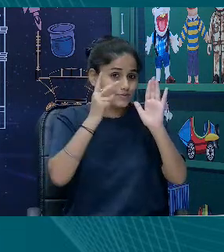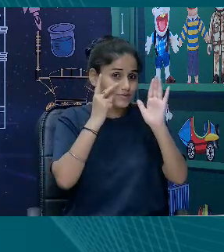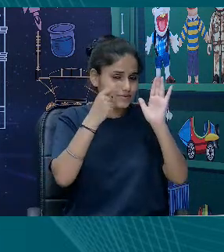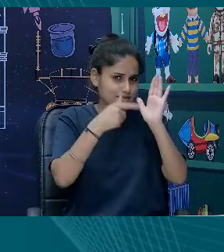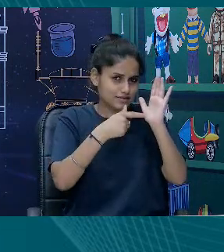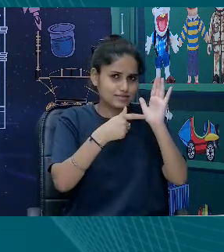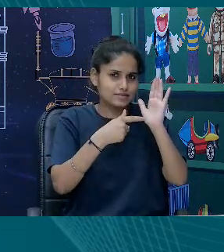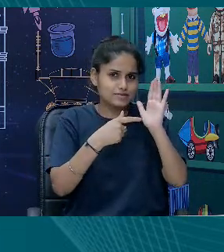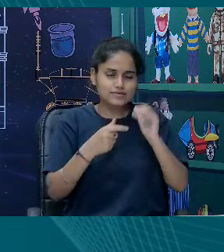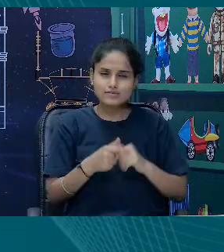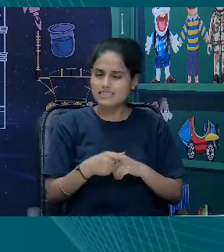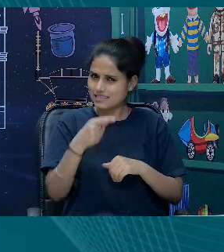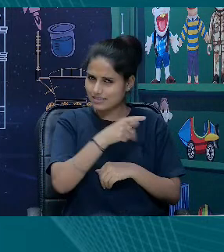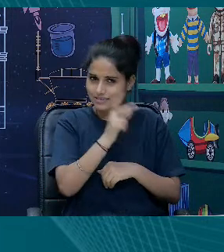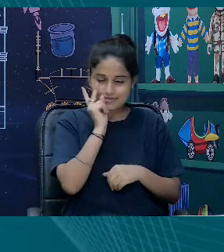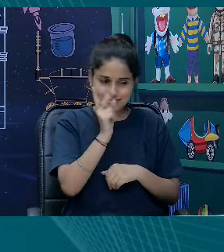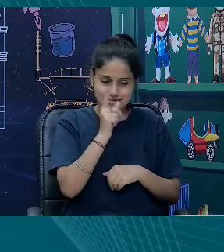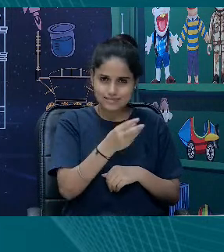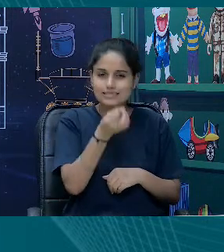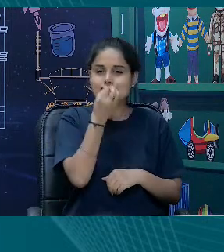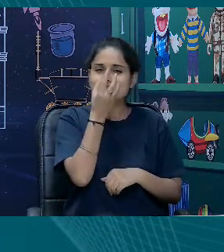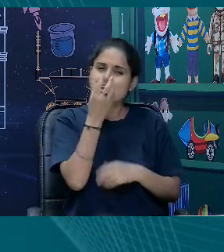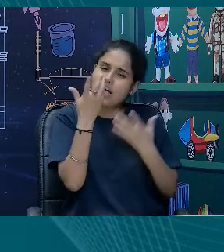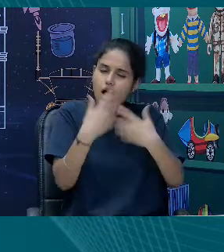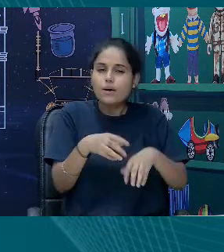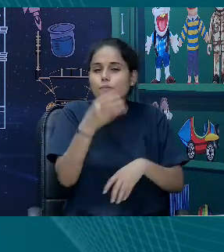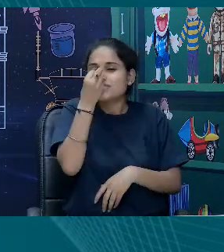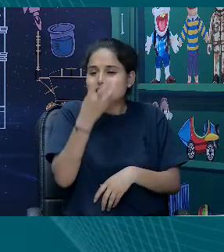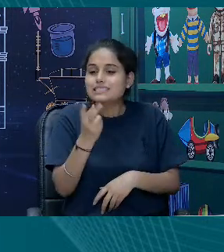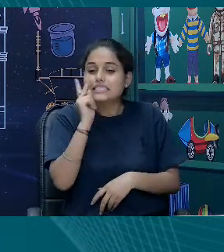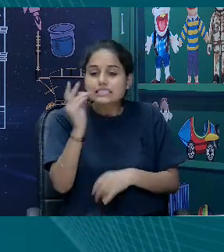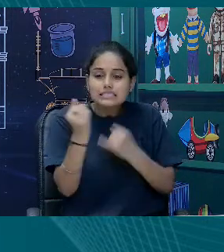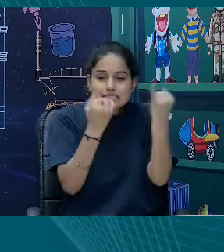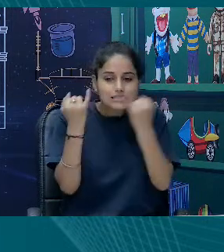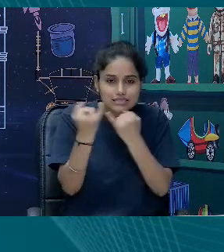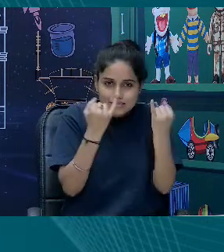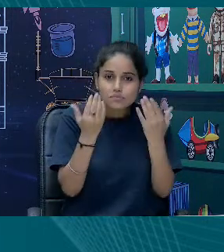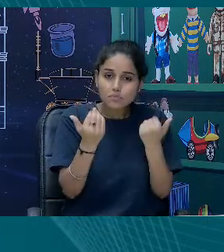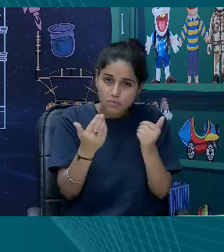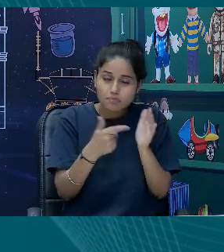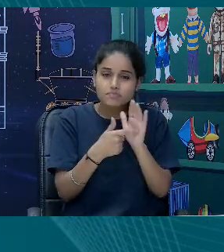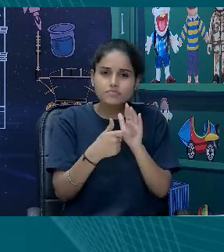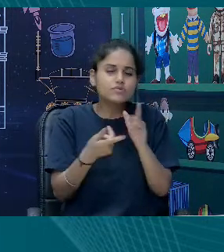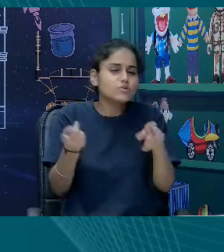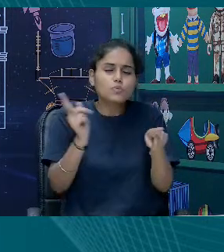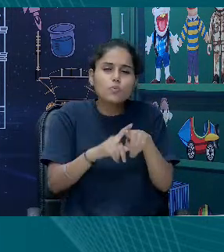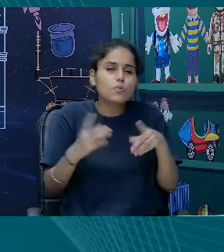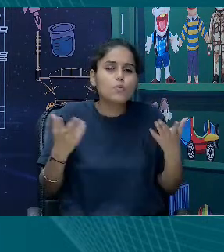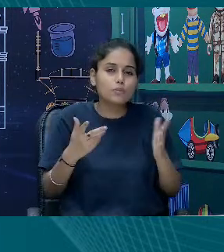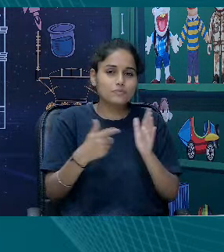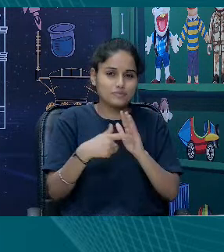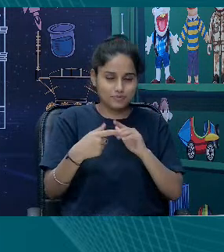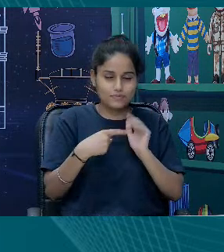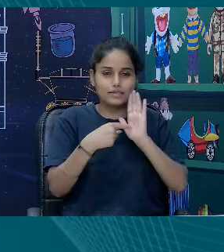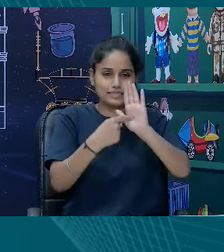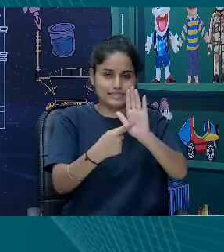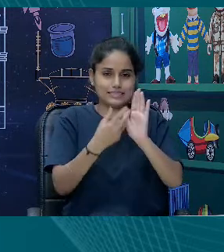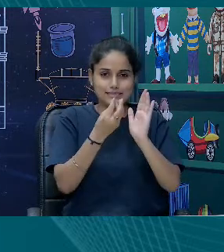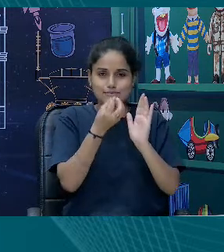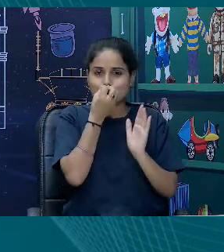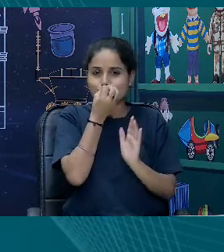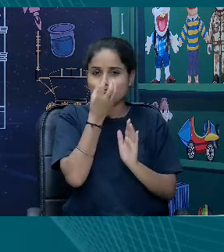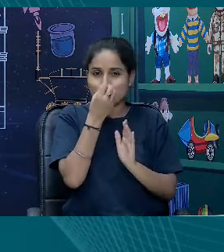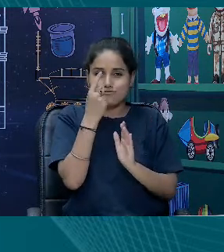can find these marigold flowers easily. So what happened, like I'll show you these